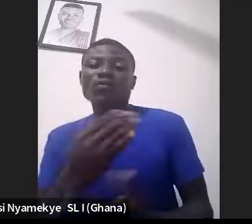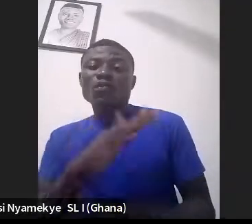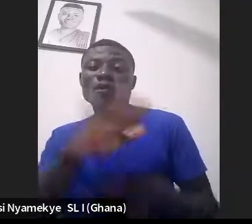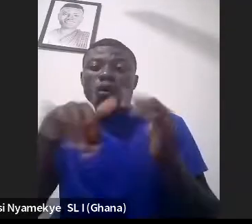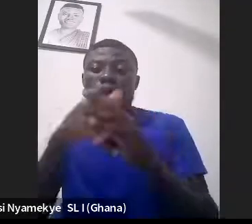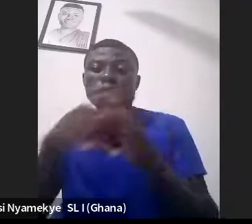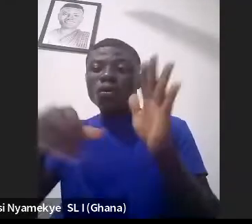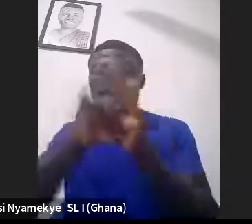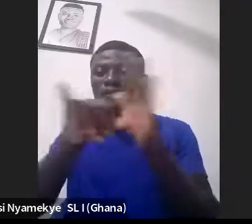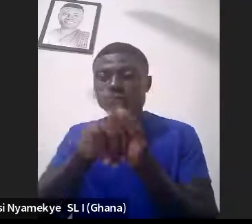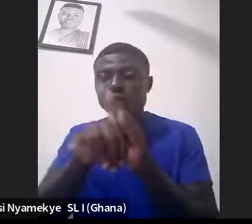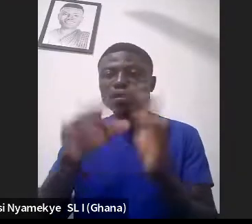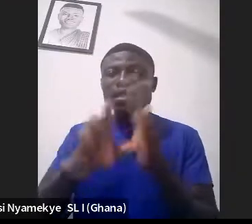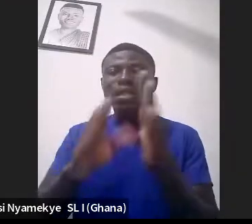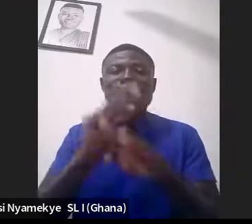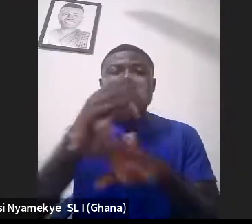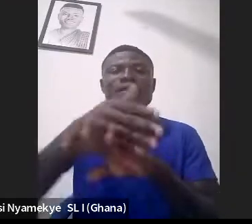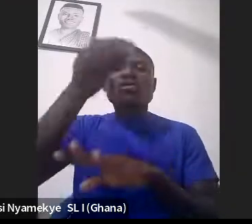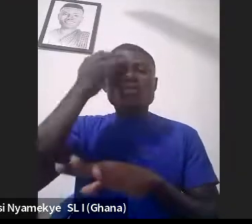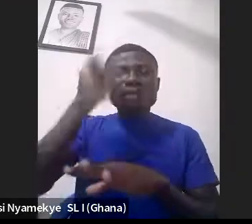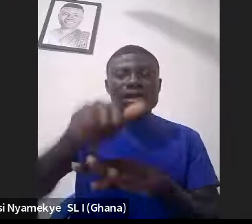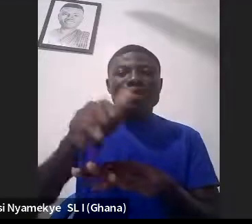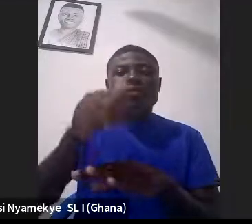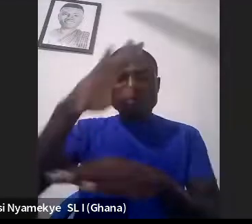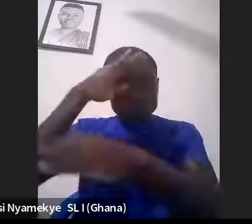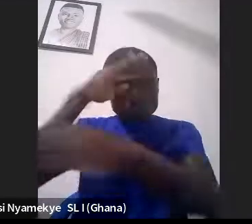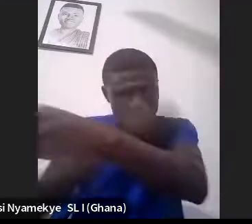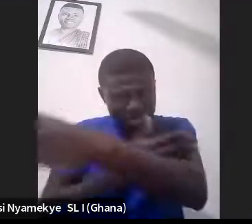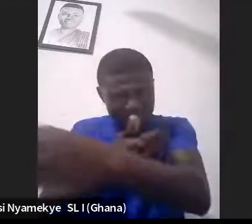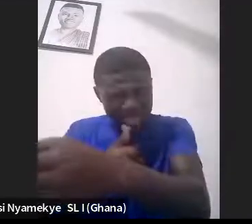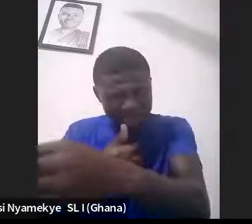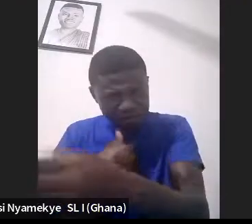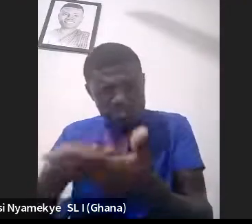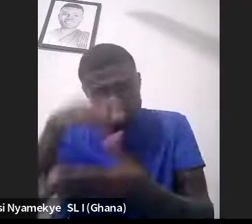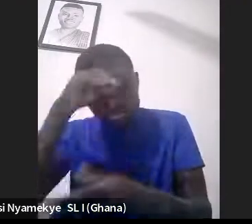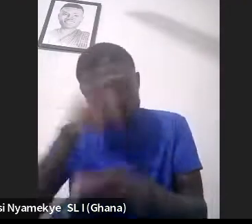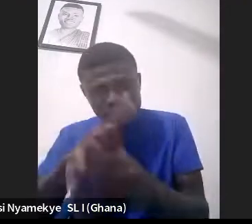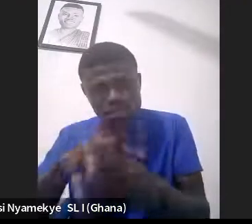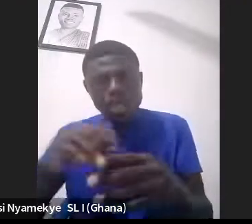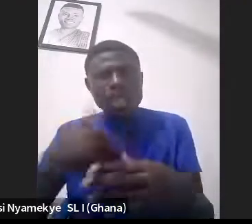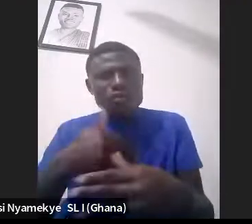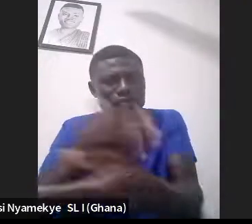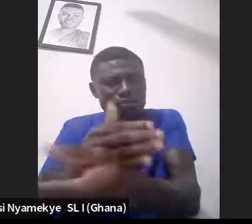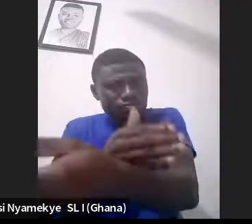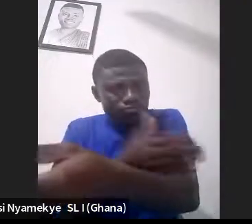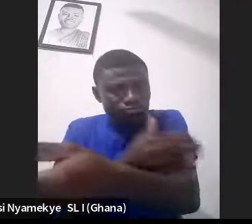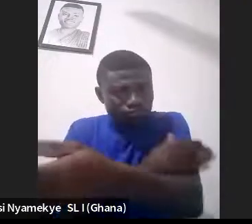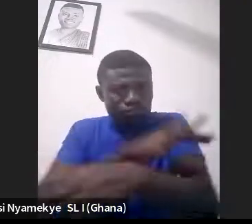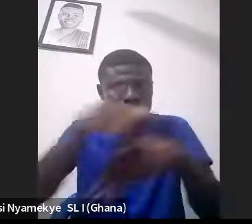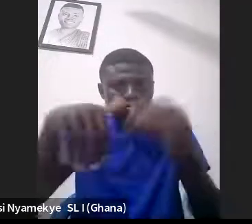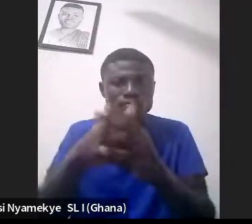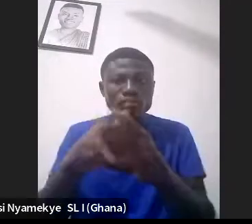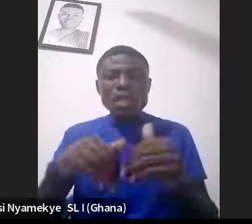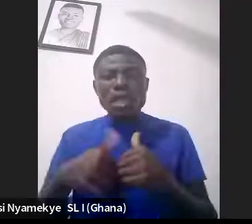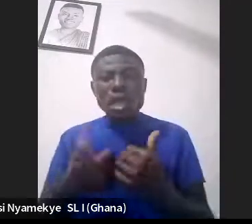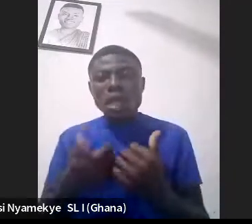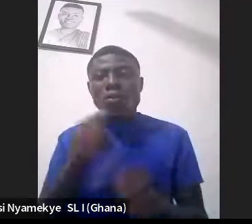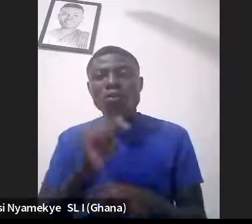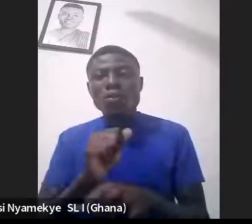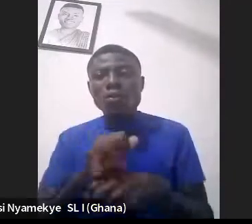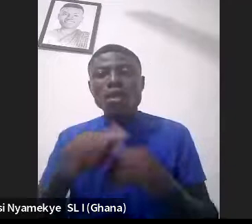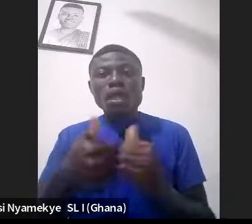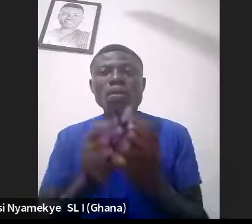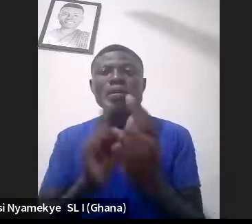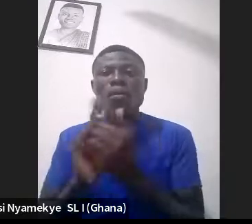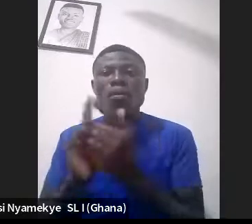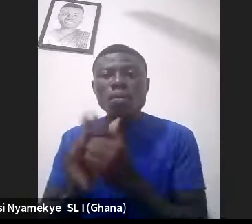they got to know? Has there been any change, or has there been any significant improvement within how they approach the